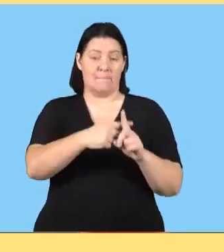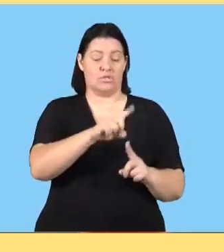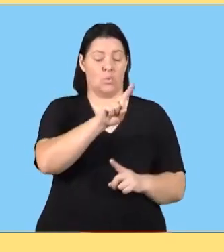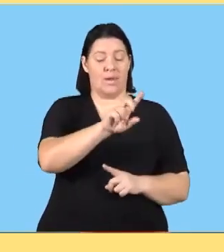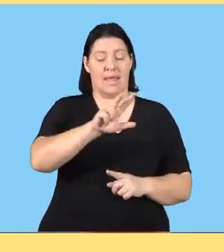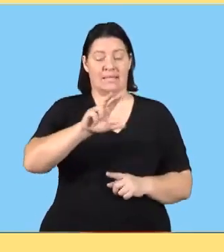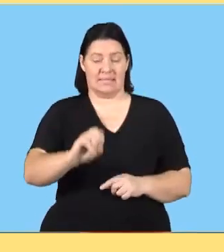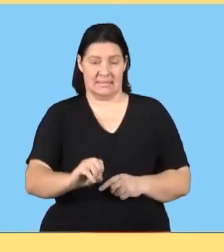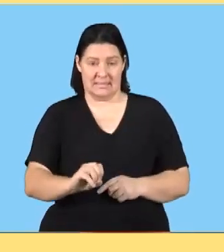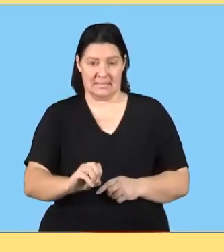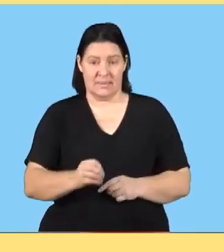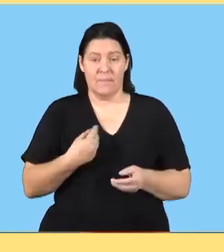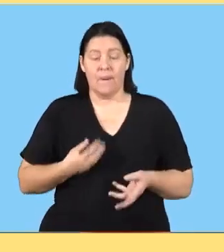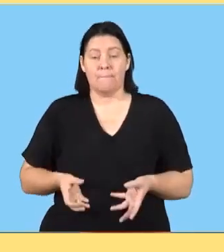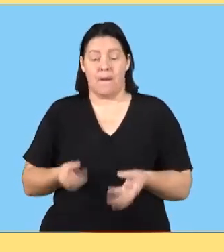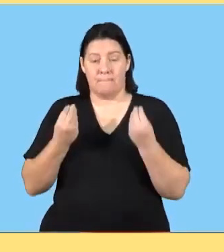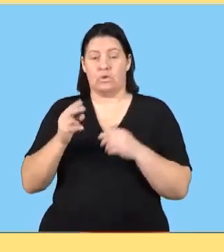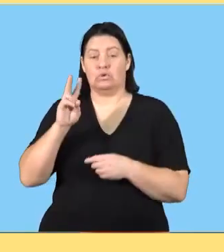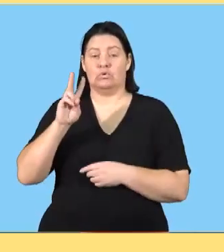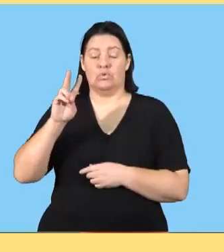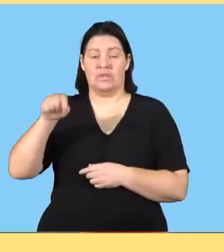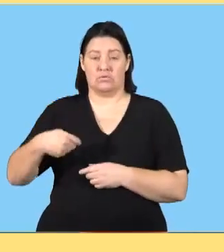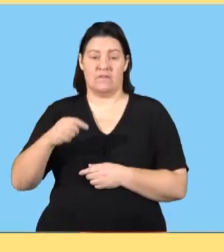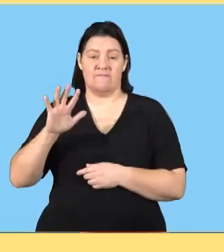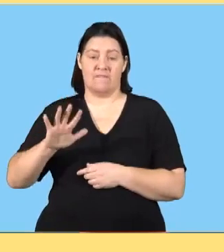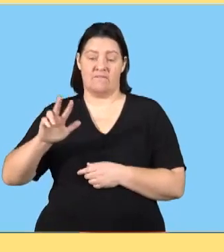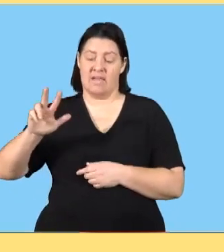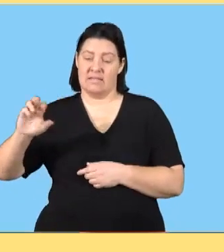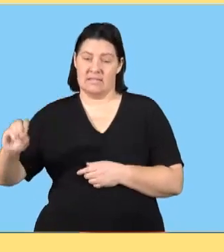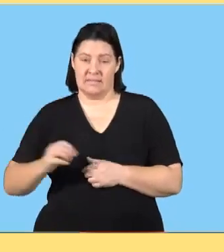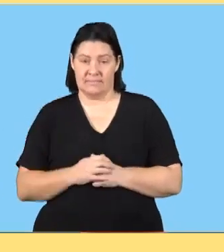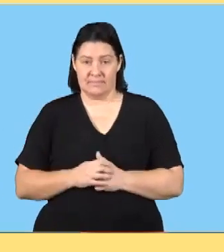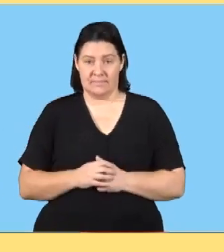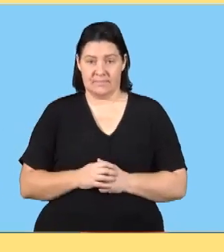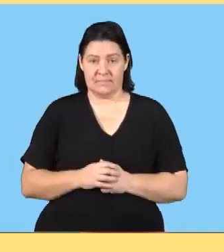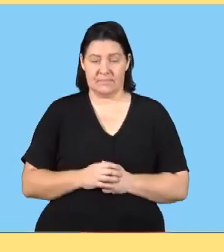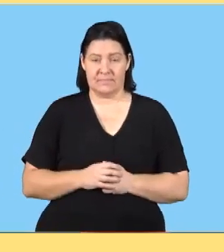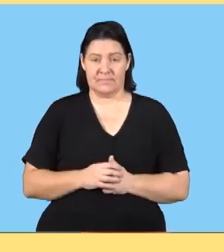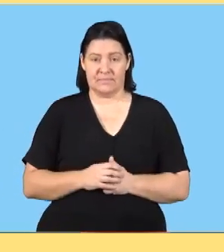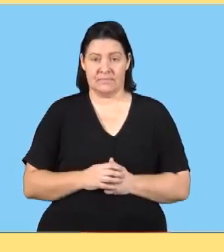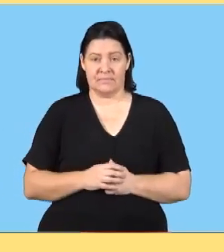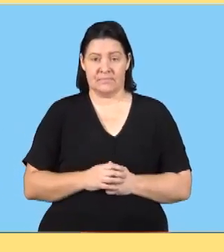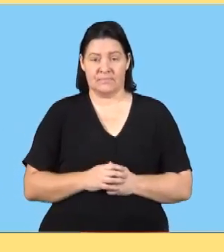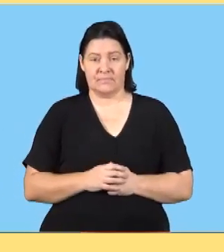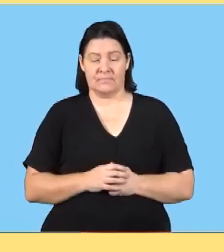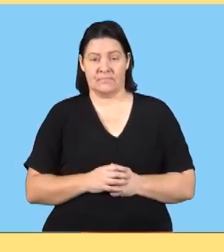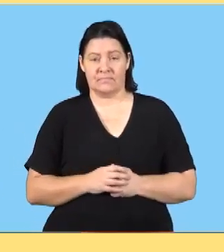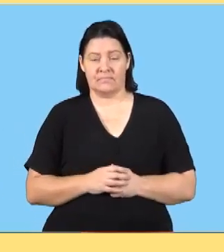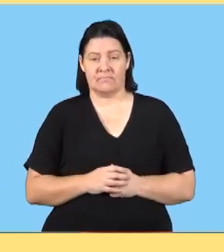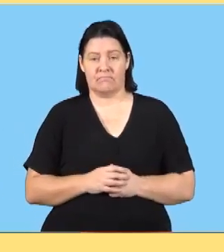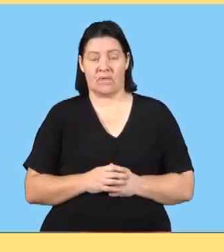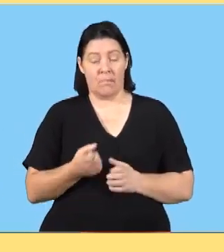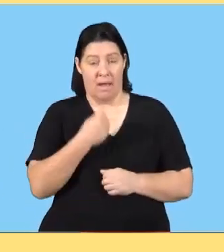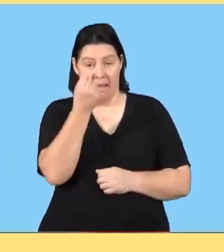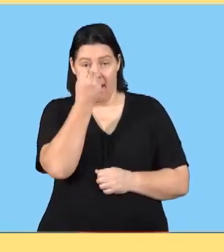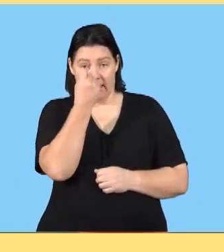plus 180 to give you 2,580. When